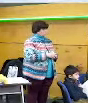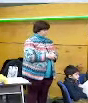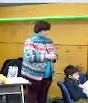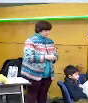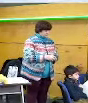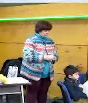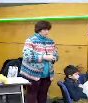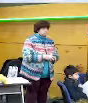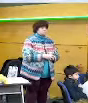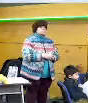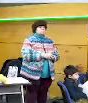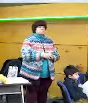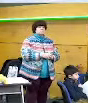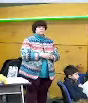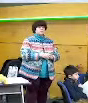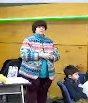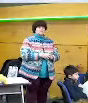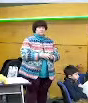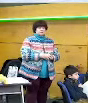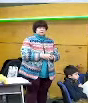your toys?